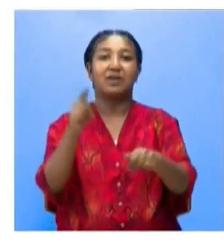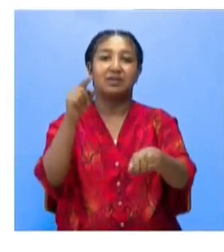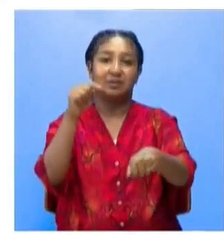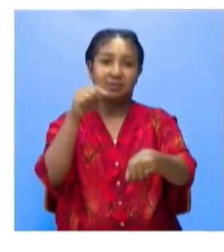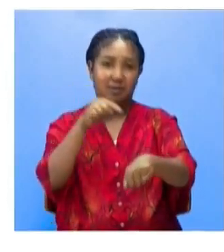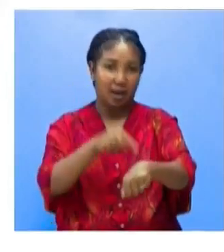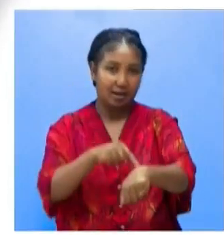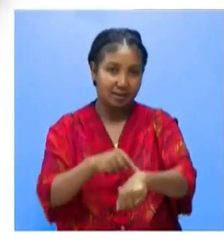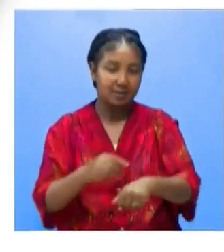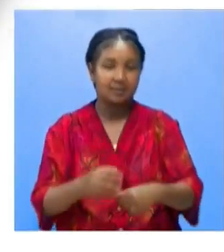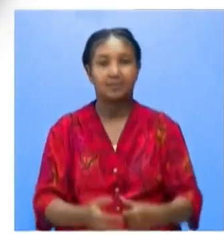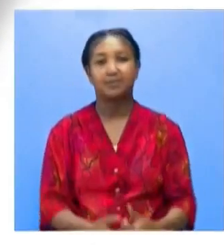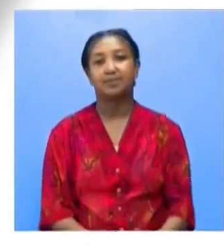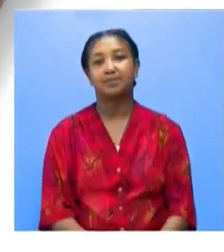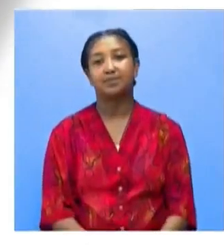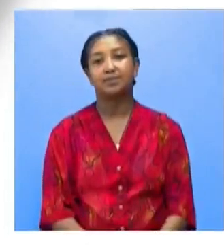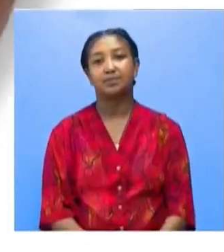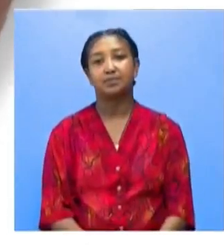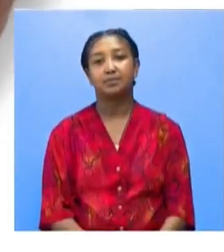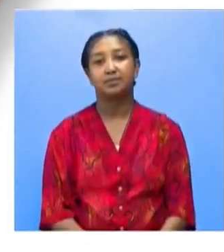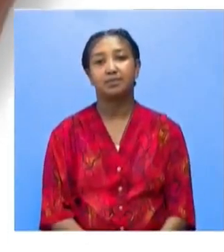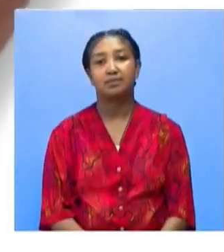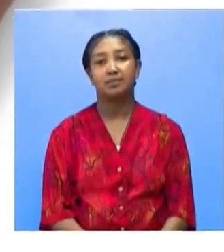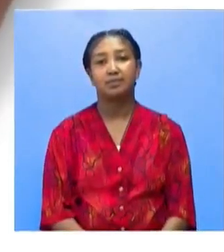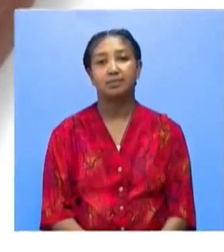Perfect tense.